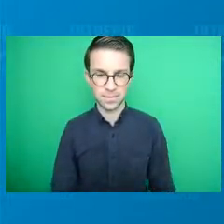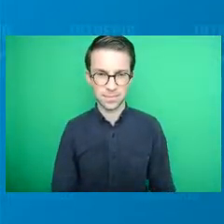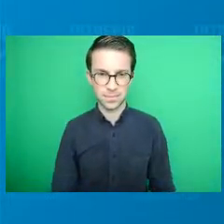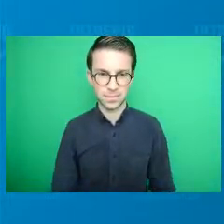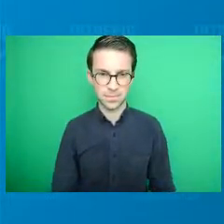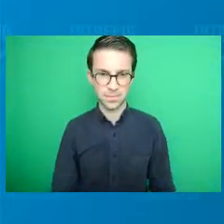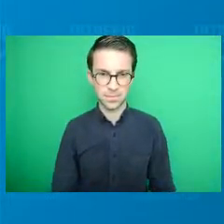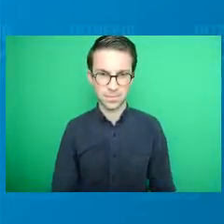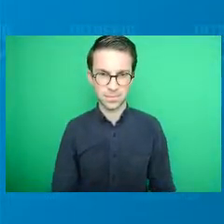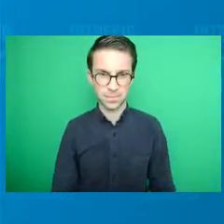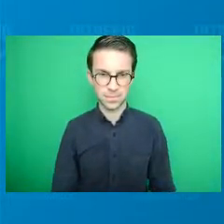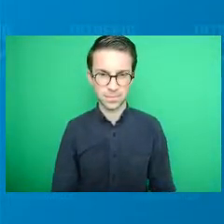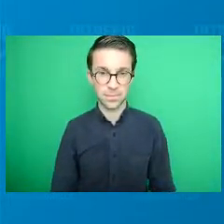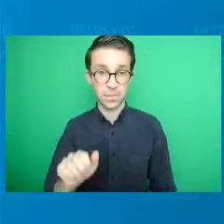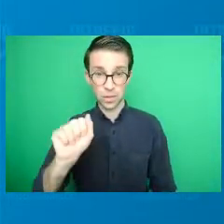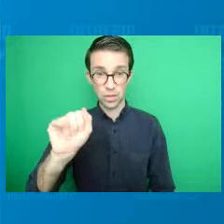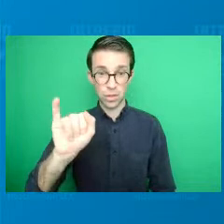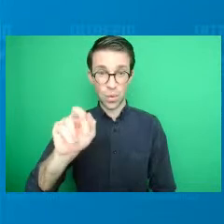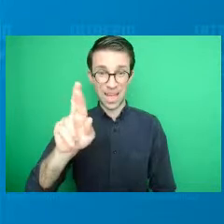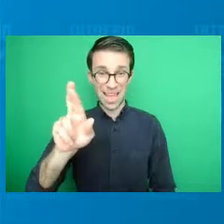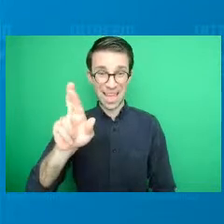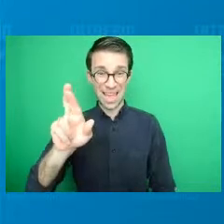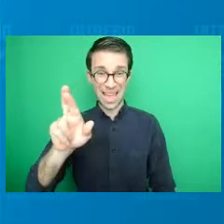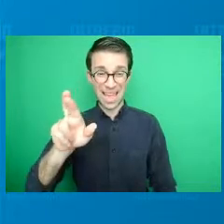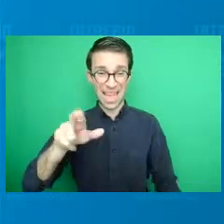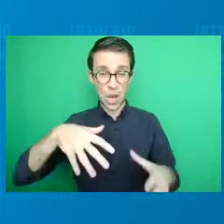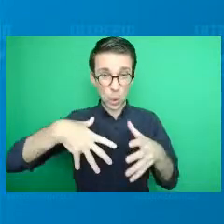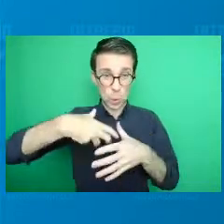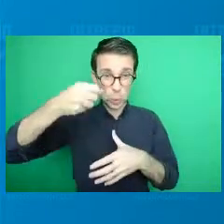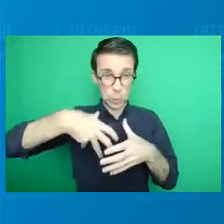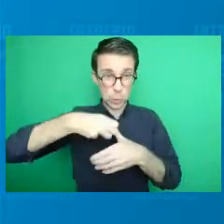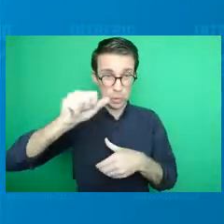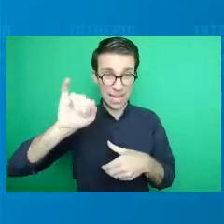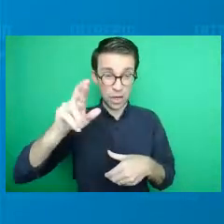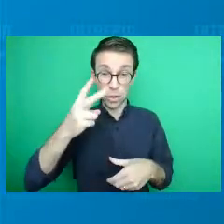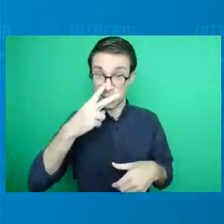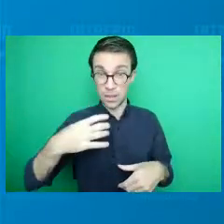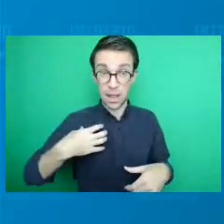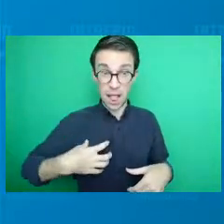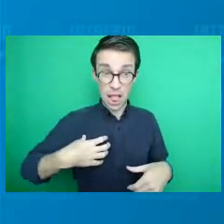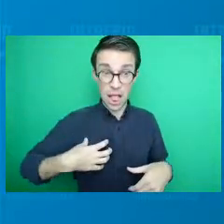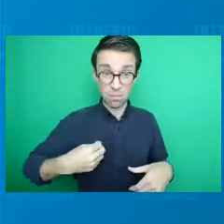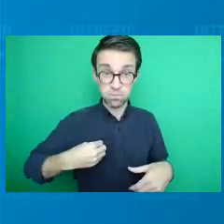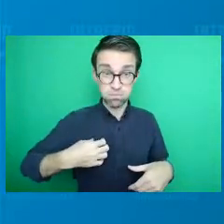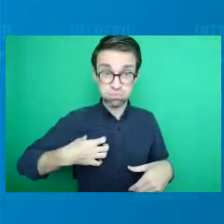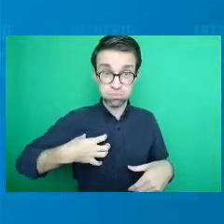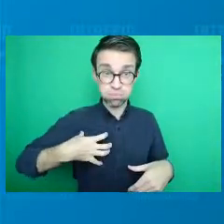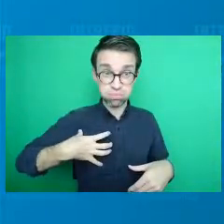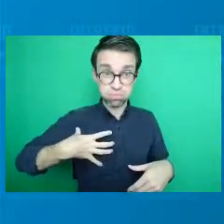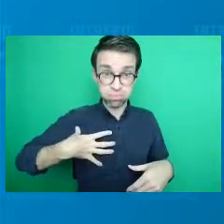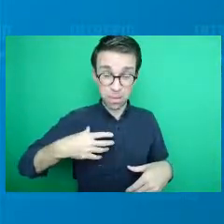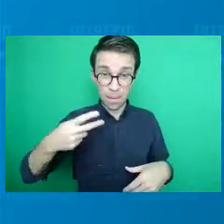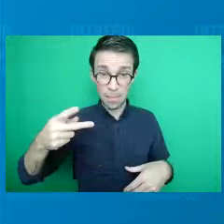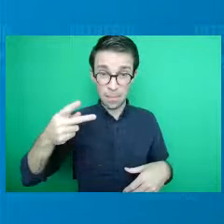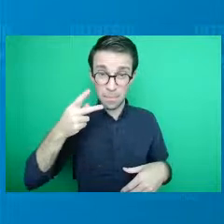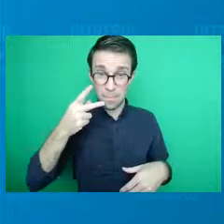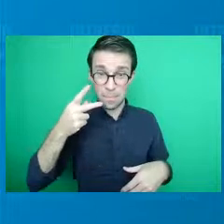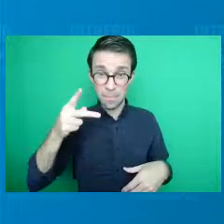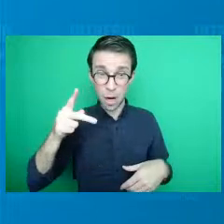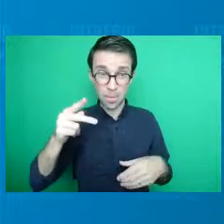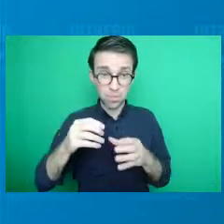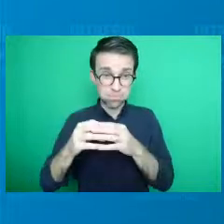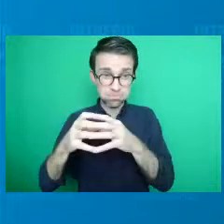vacuum pump is removing the air from the vacuum chamber. The purple balloon is getting really, really huge right now. We're not adding any air to